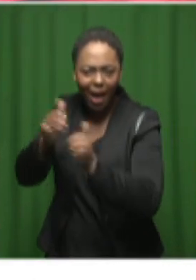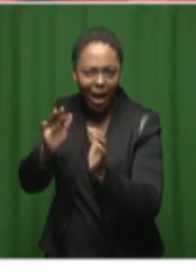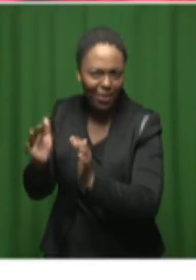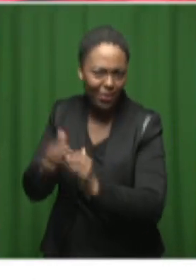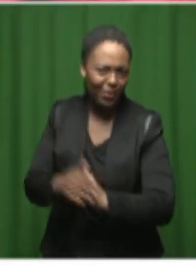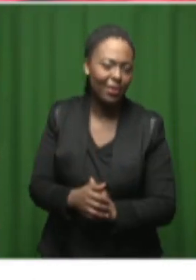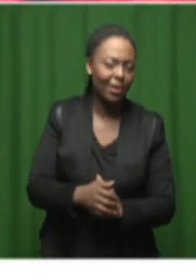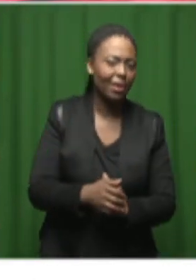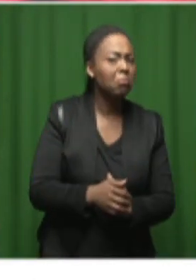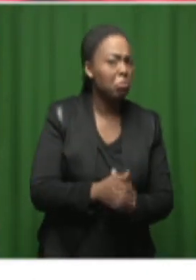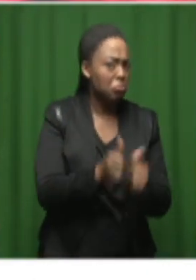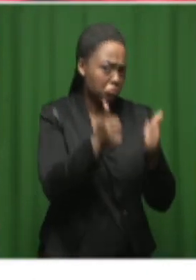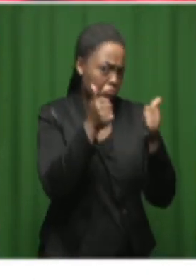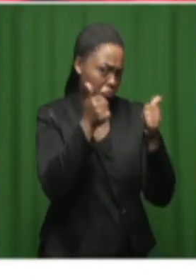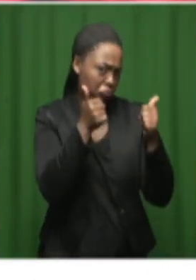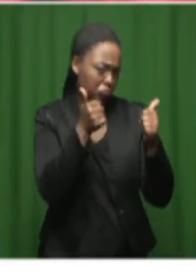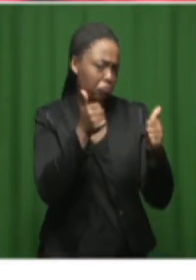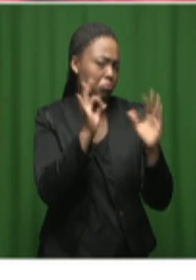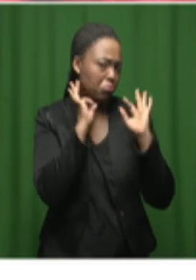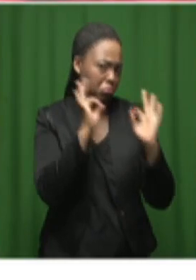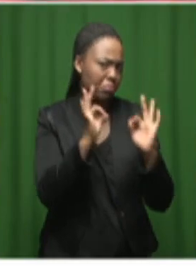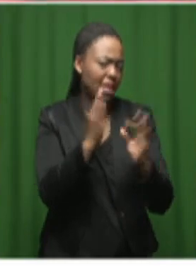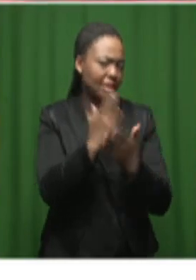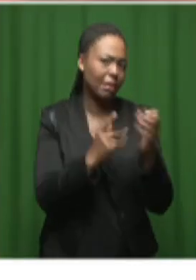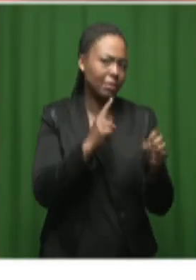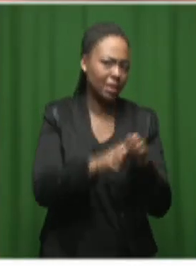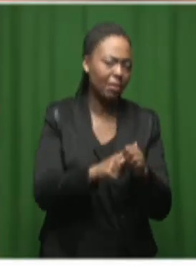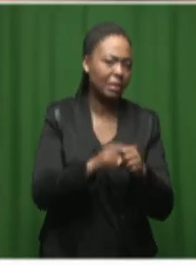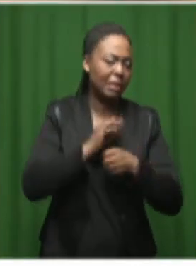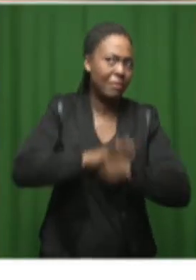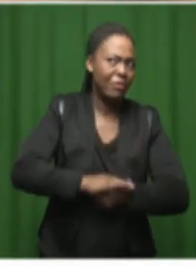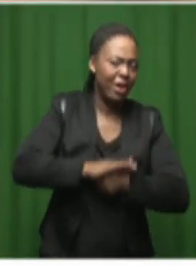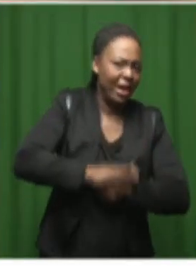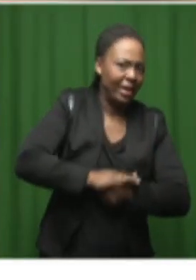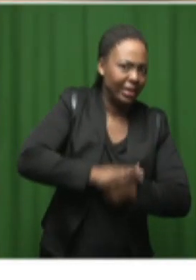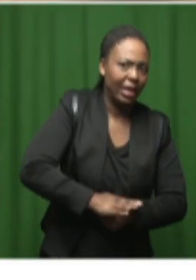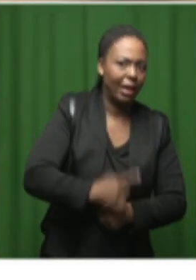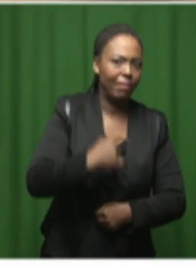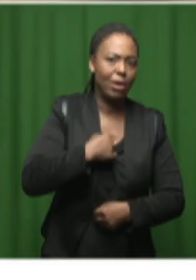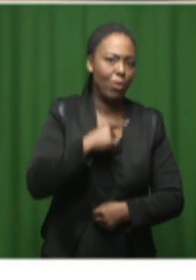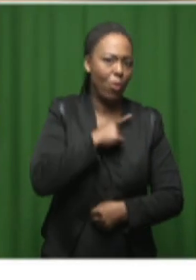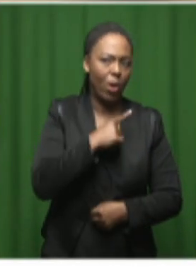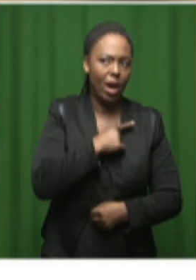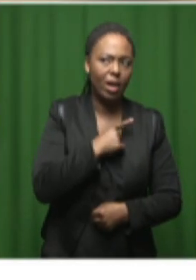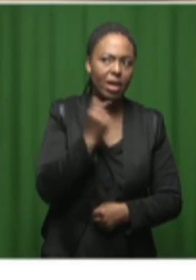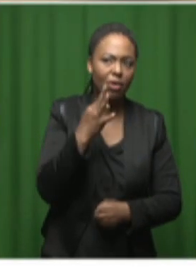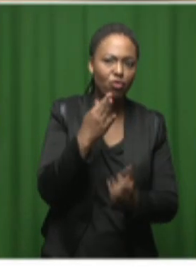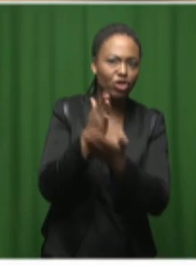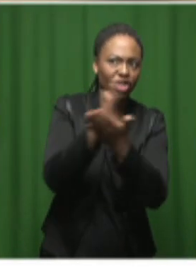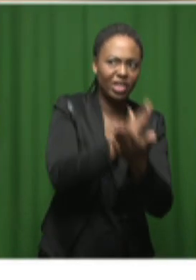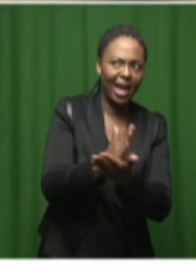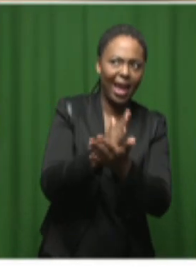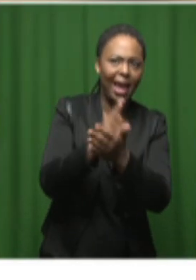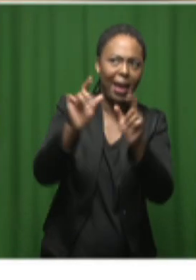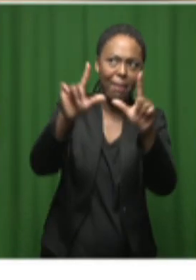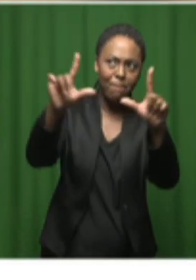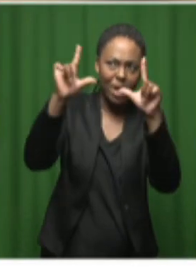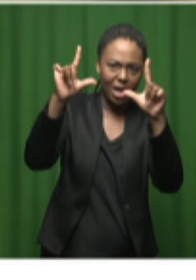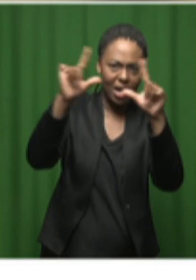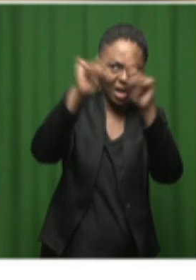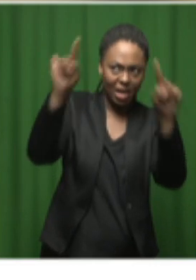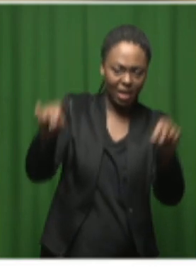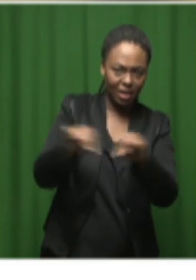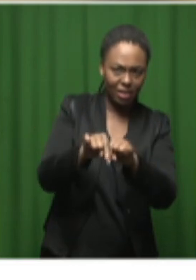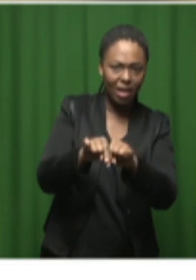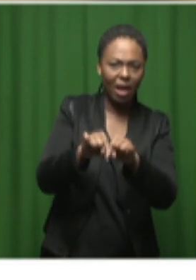is very good. Sometimes it's very pressurizing because, people, as soon as you share a picture, because obviously my